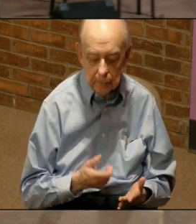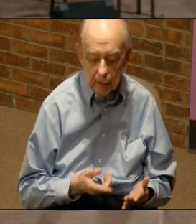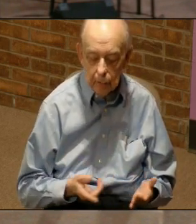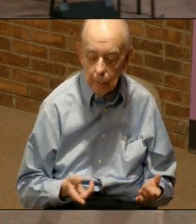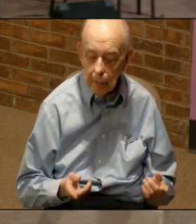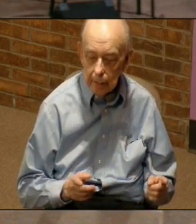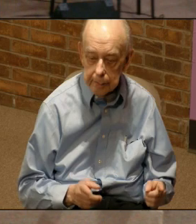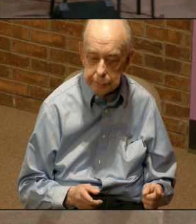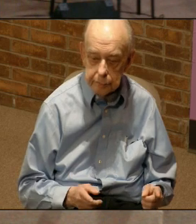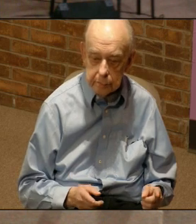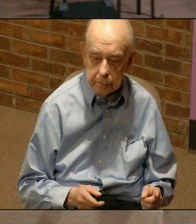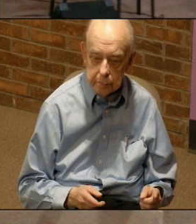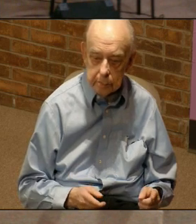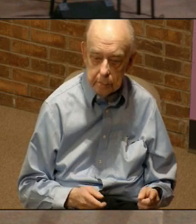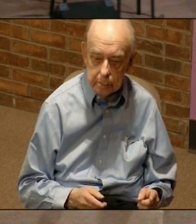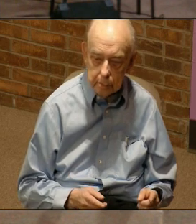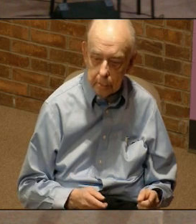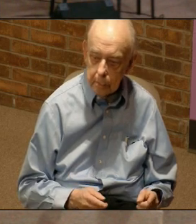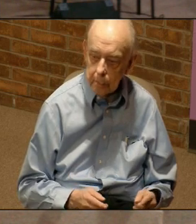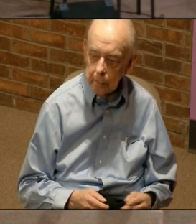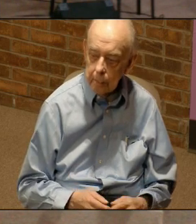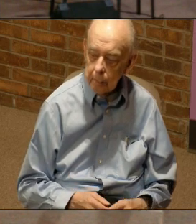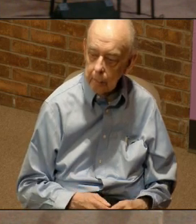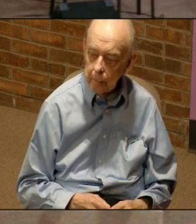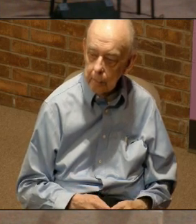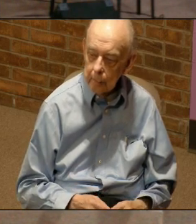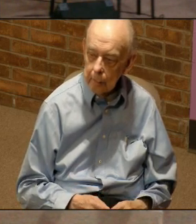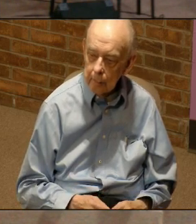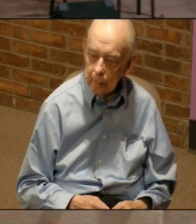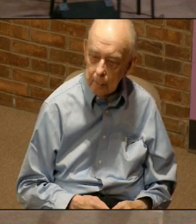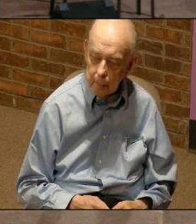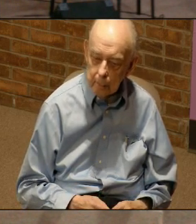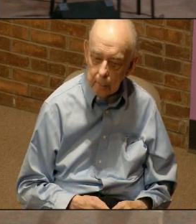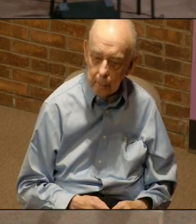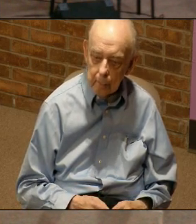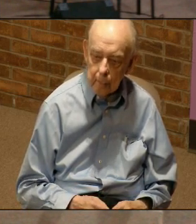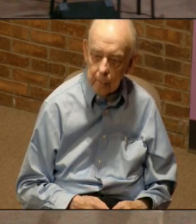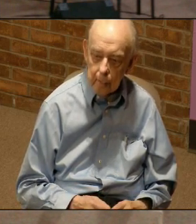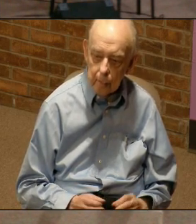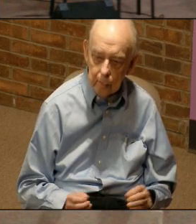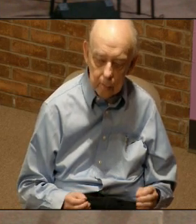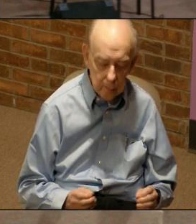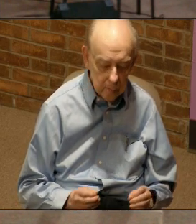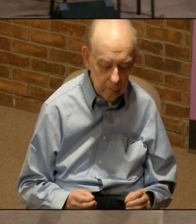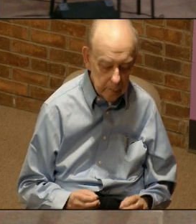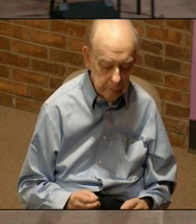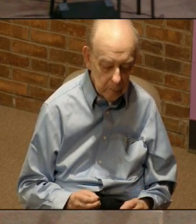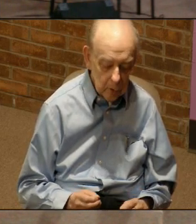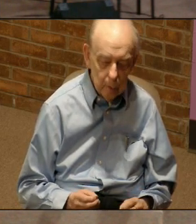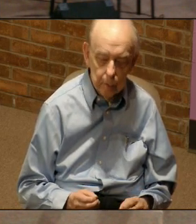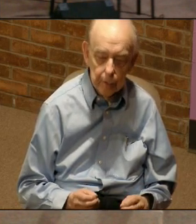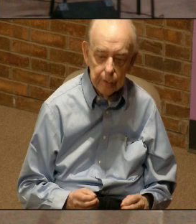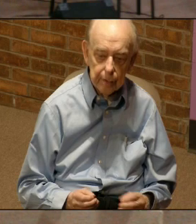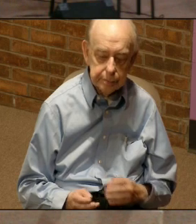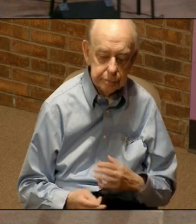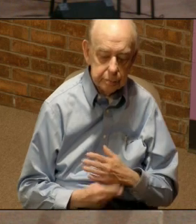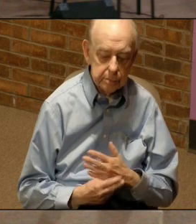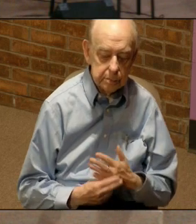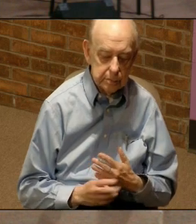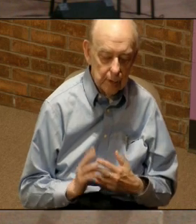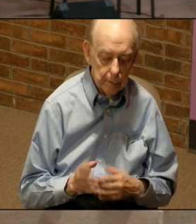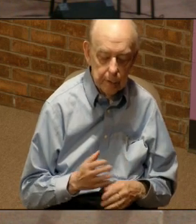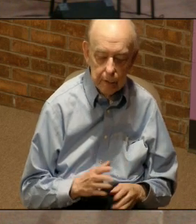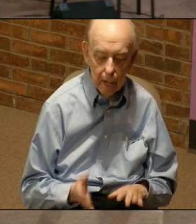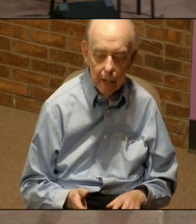doing? They started scattering and going, because it was no longer safe for them to stay there. They were going to